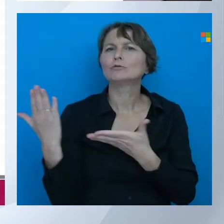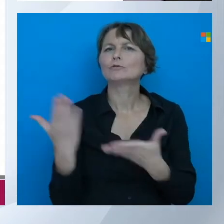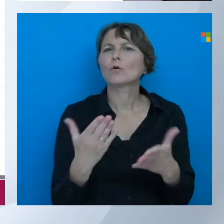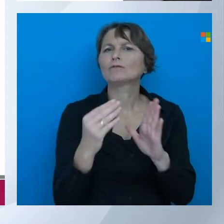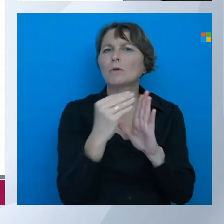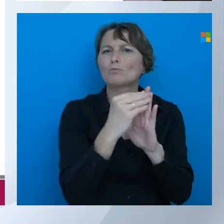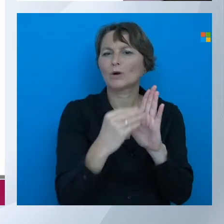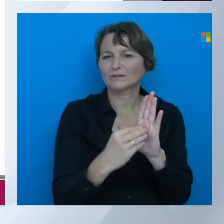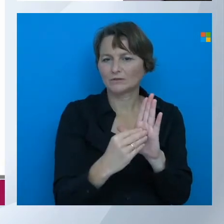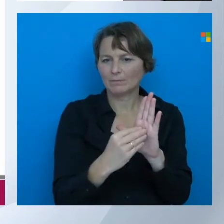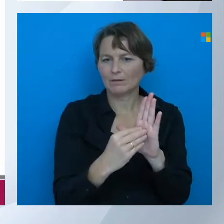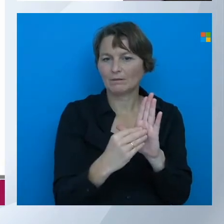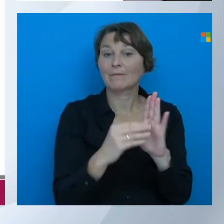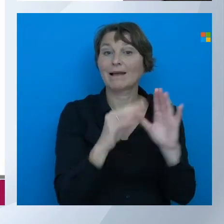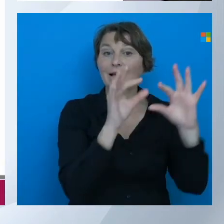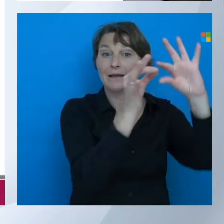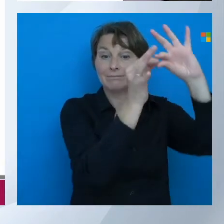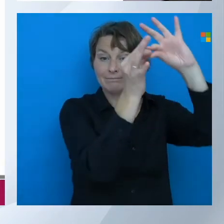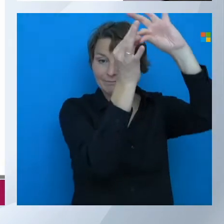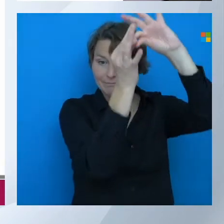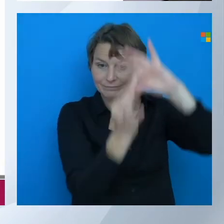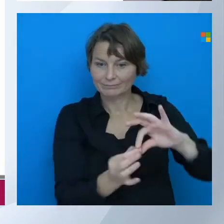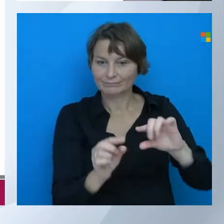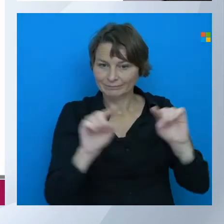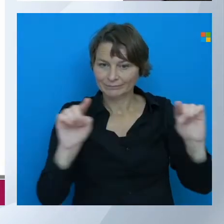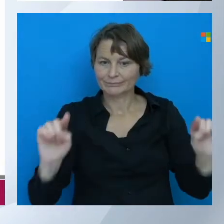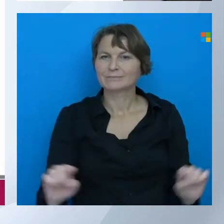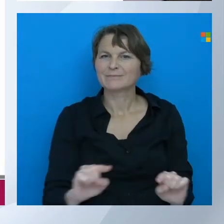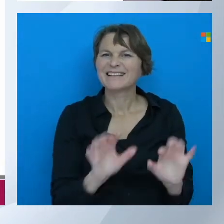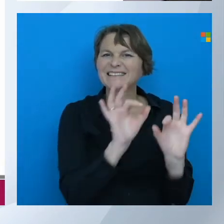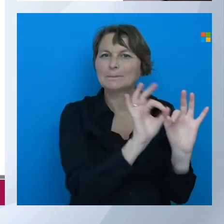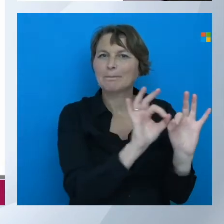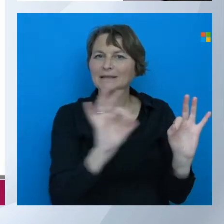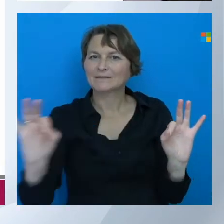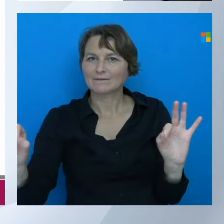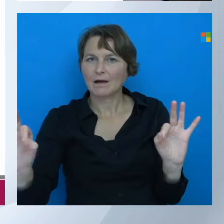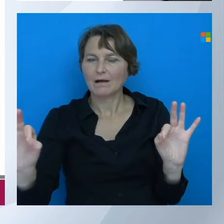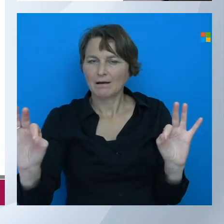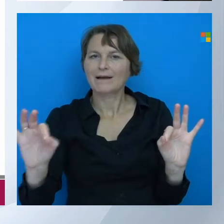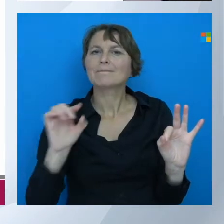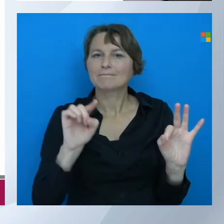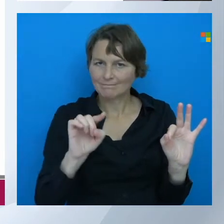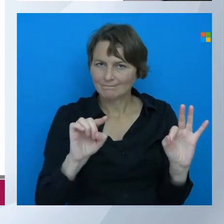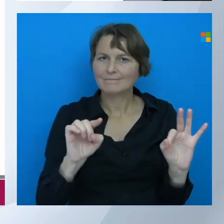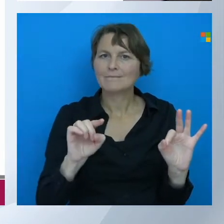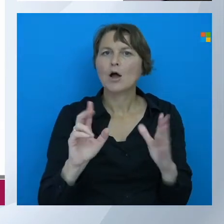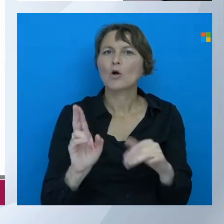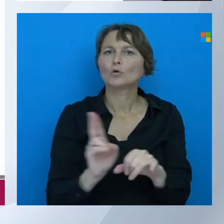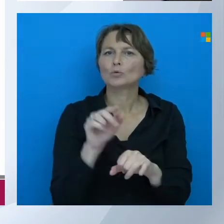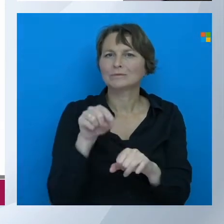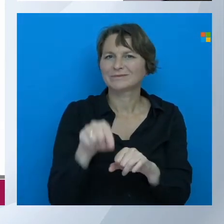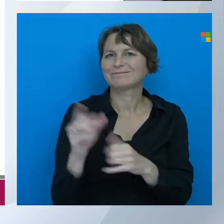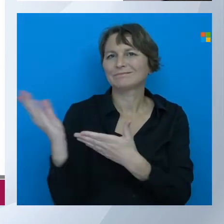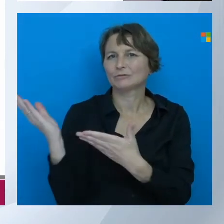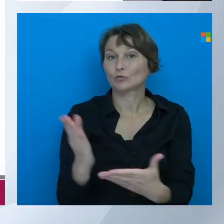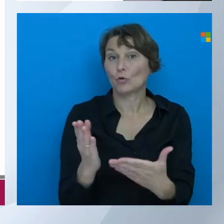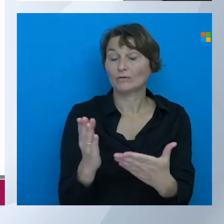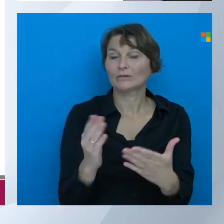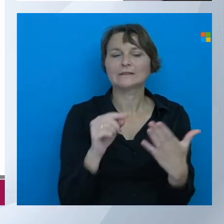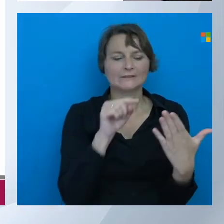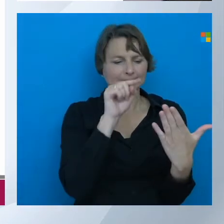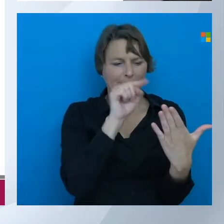in the Connect-AzAccount, specifying that I'm using a service principal to make sure that Azure understands that I want to have